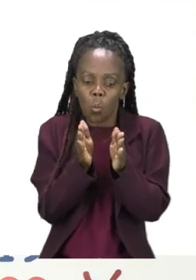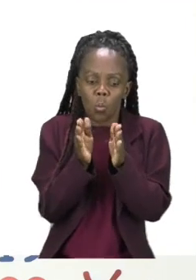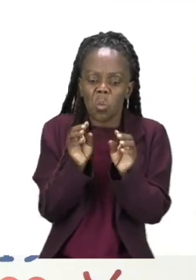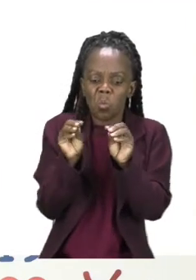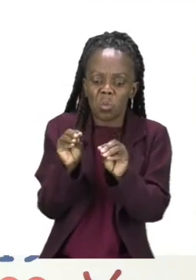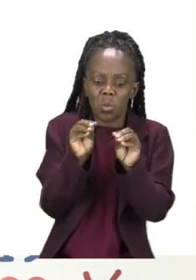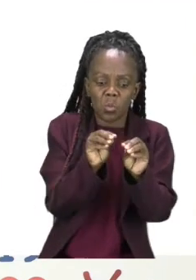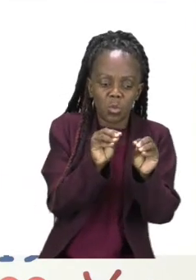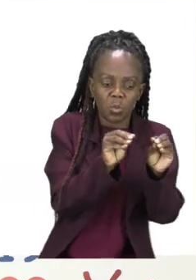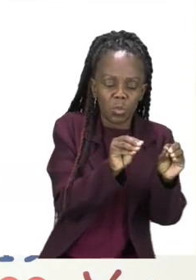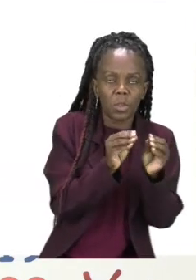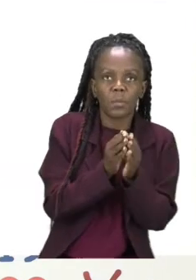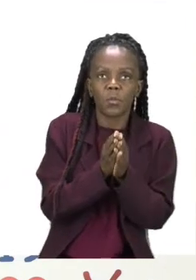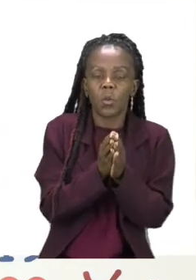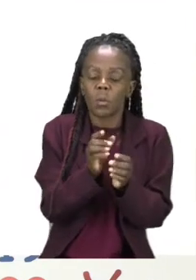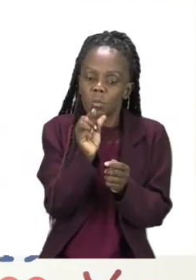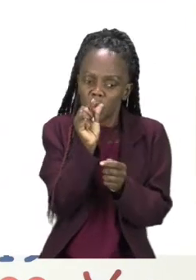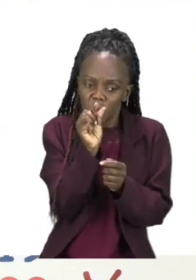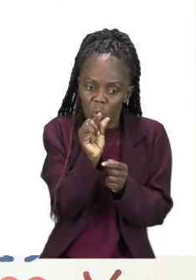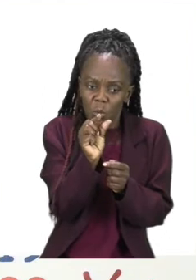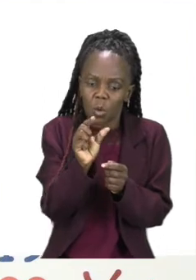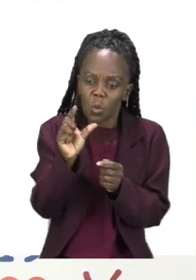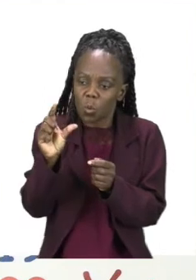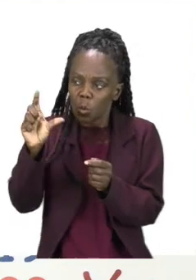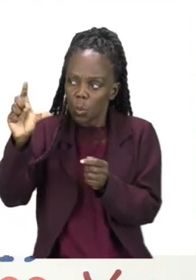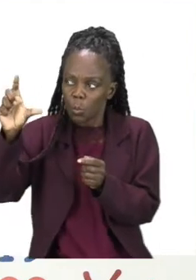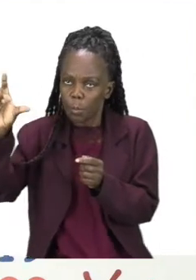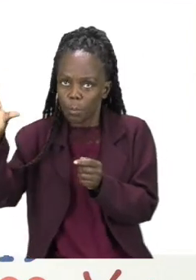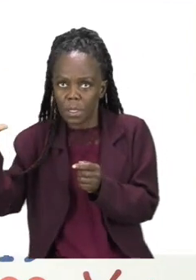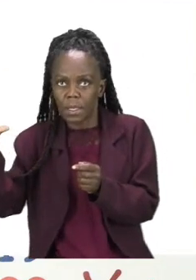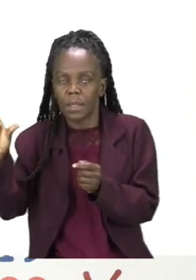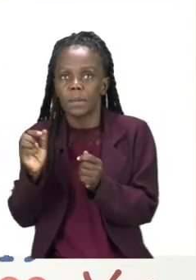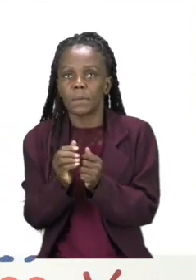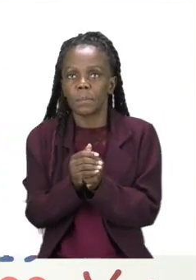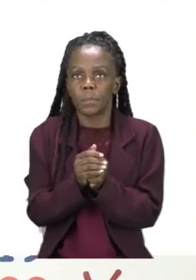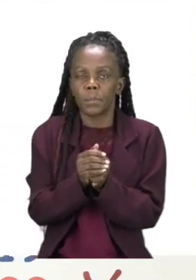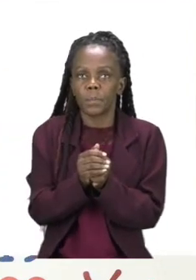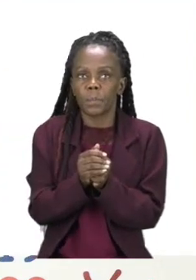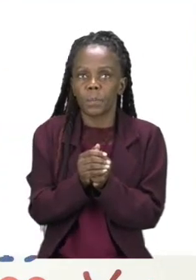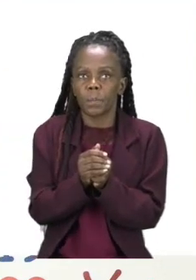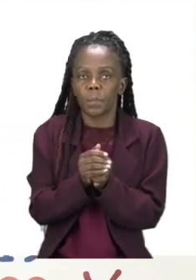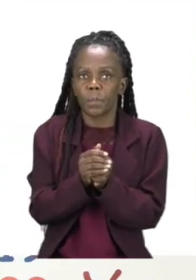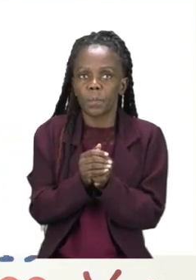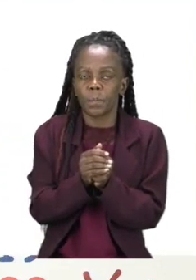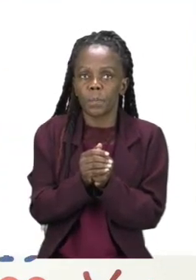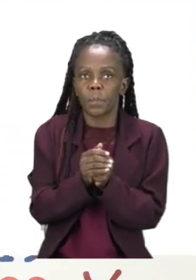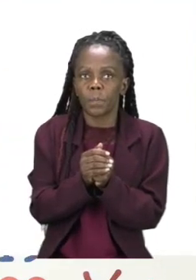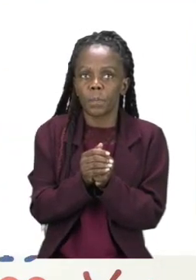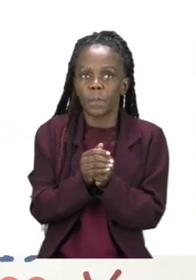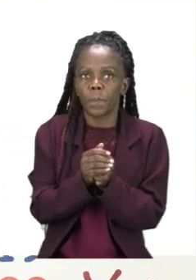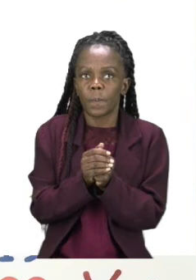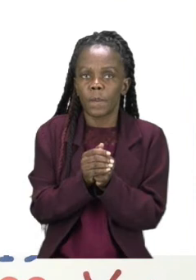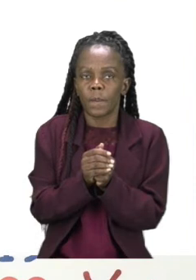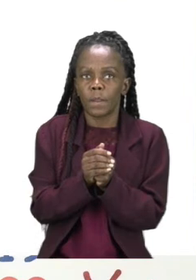big. So we need to first find the small number there, which means on our number line, we are going